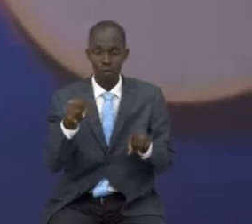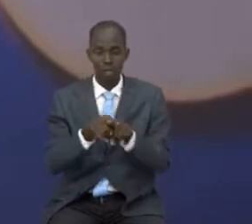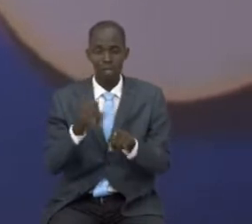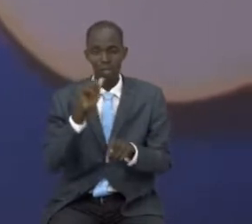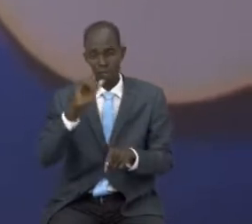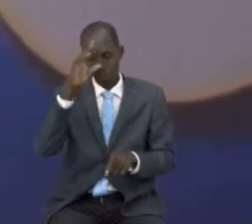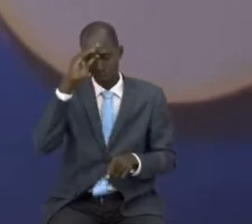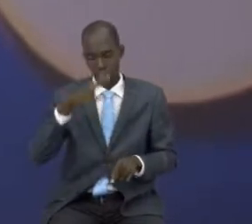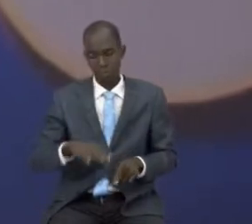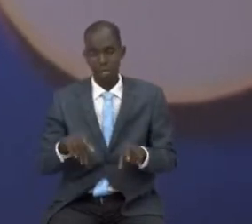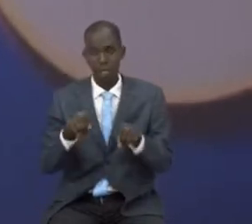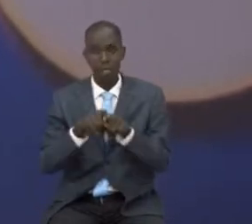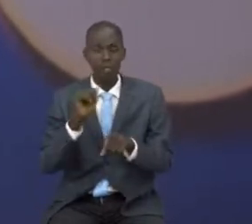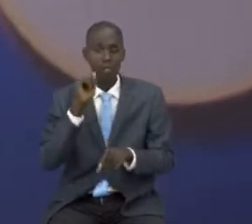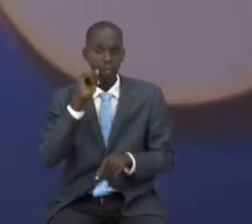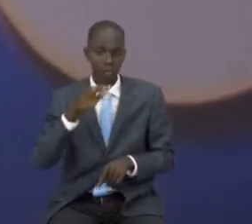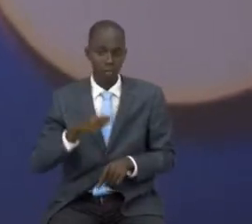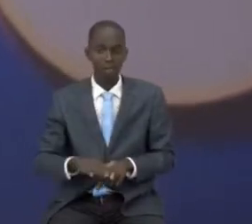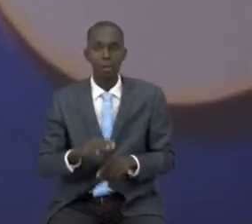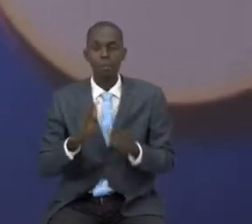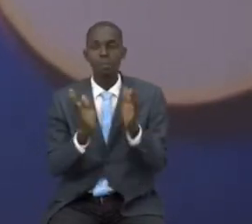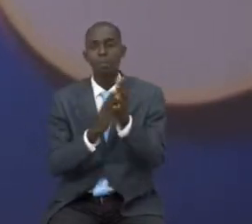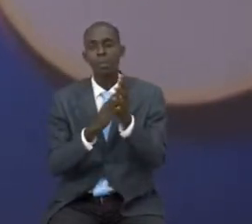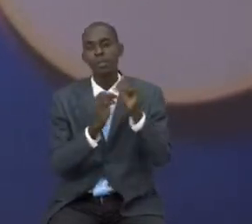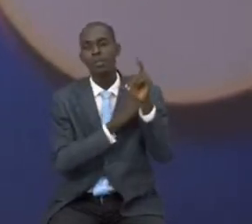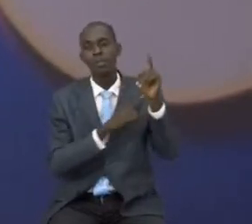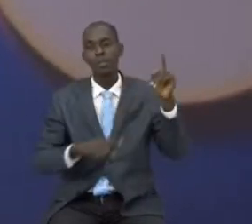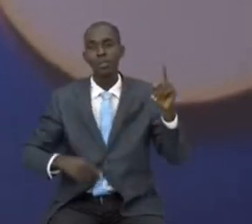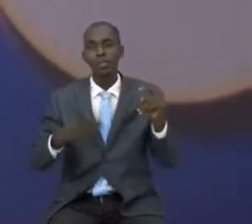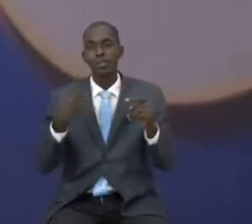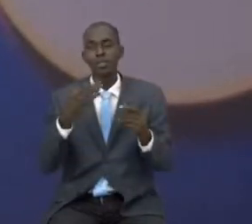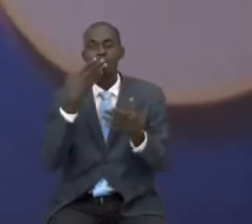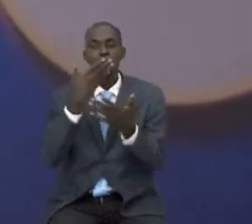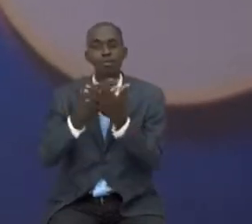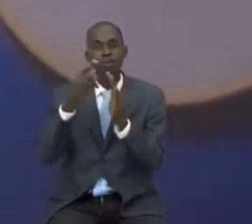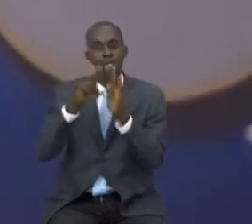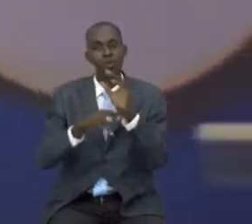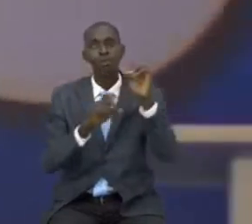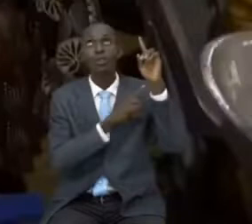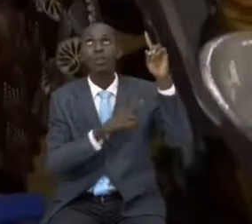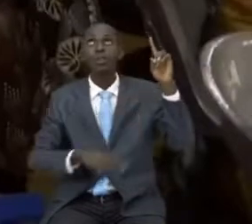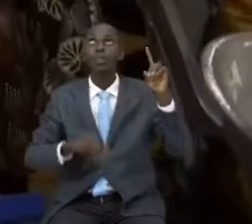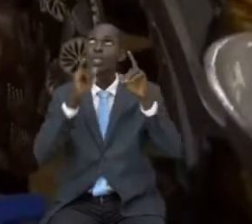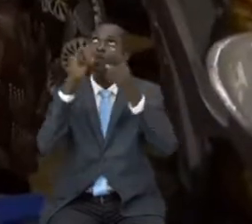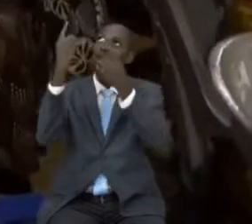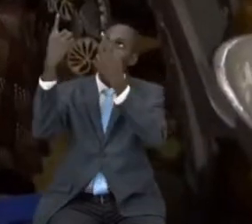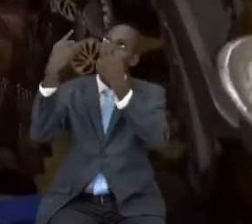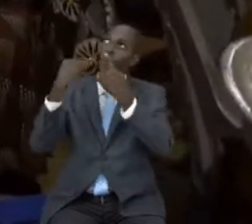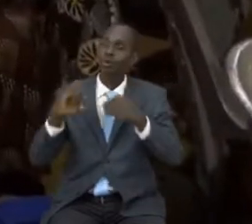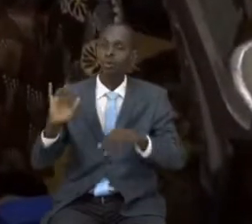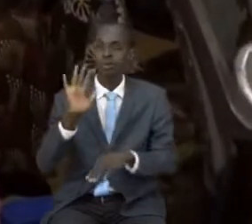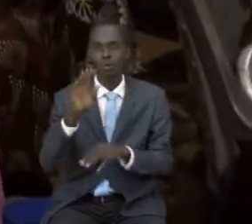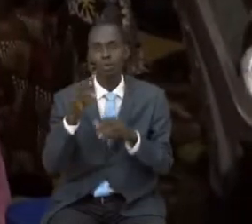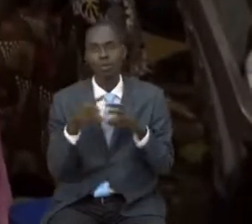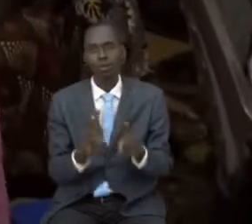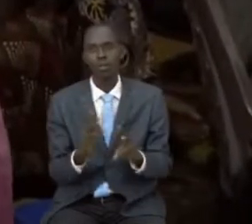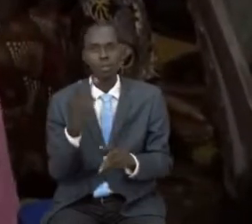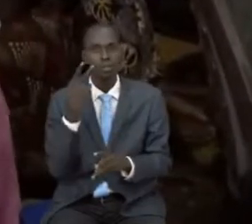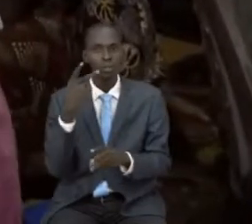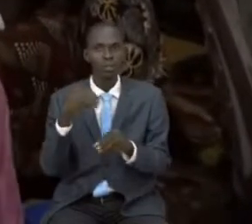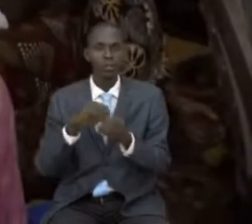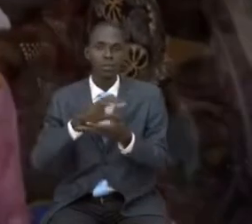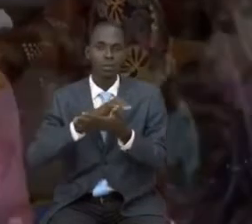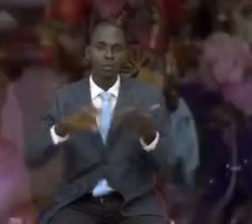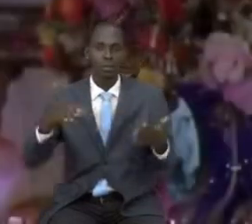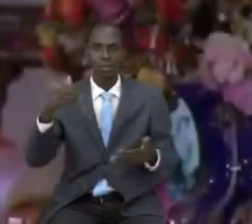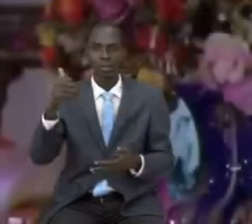girl, praise the Lord. The goodness of the Lord is coming your way. Look at verse 19.